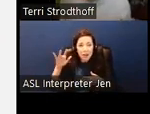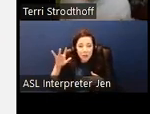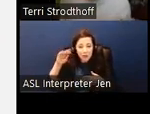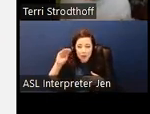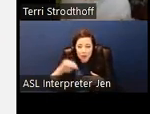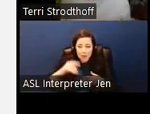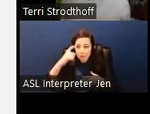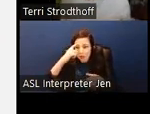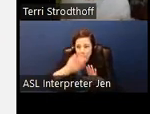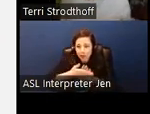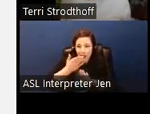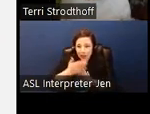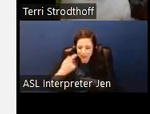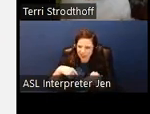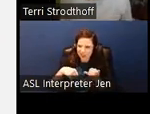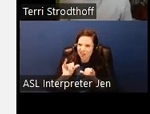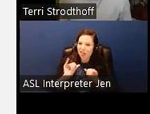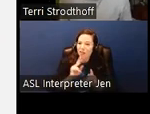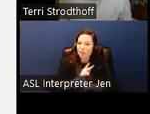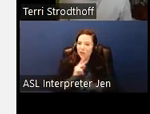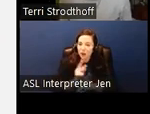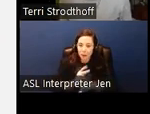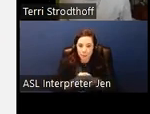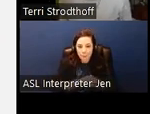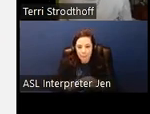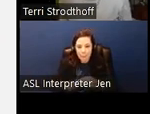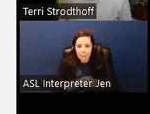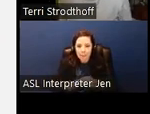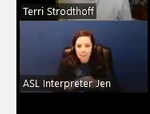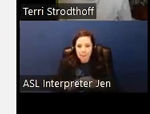brain online, we're figuring it out. Do I need to be just